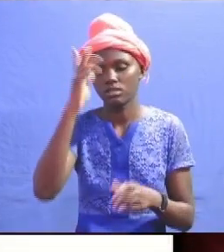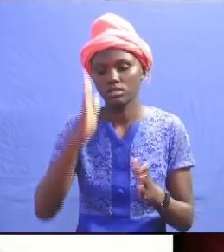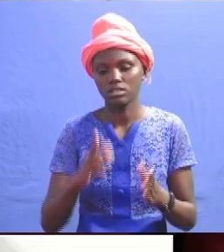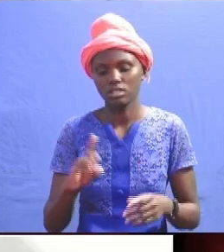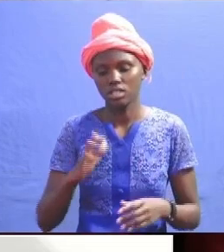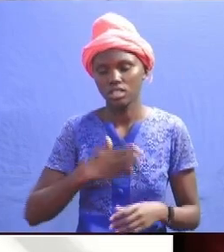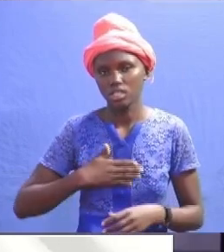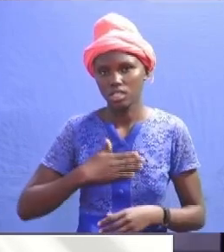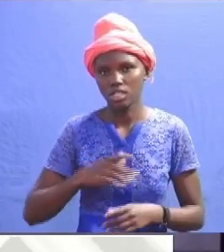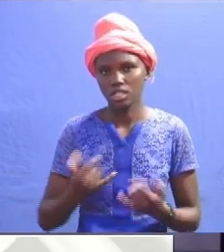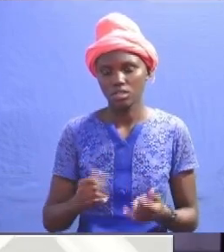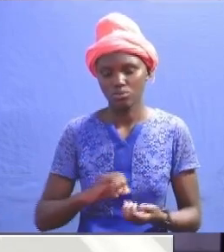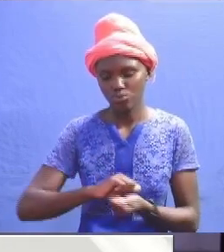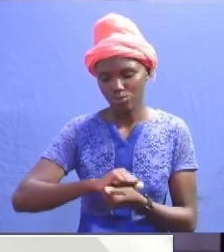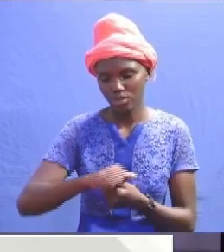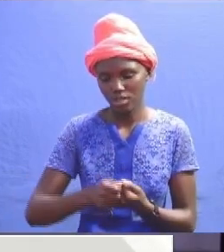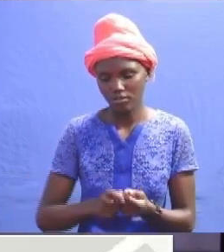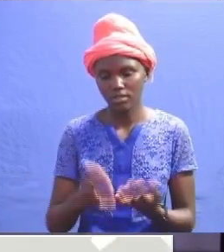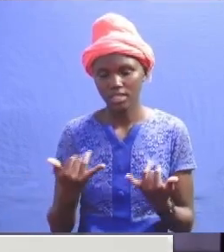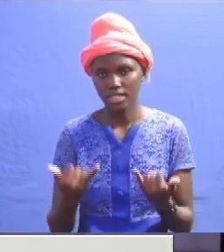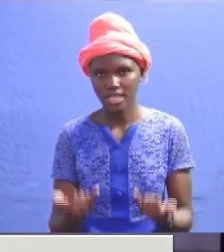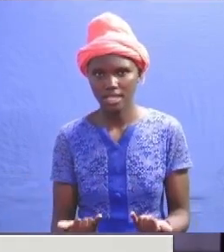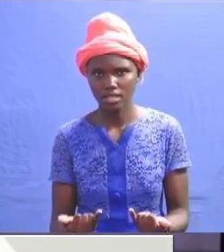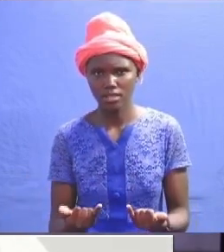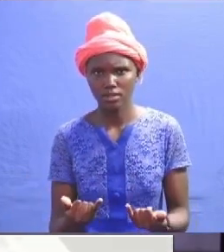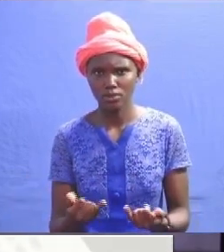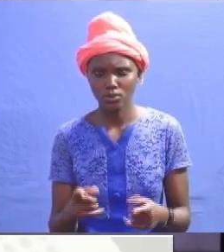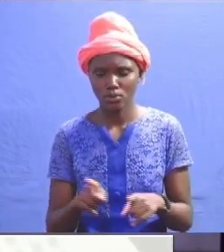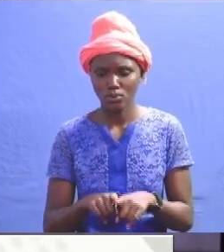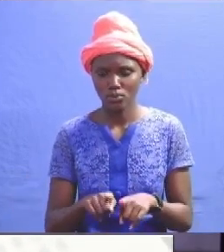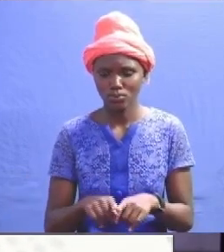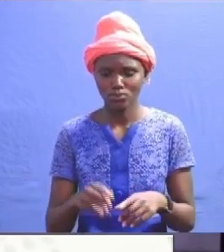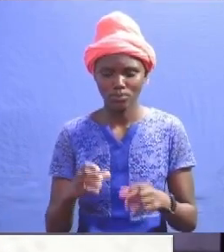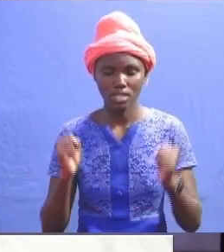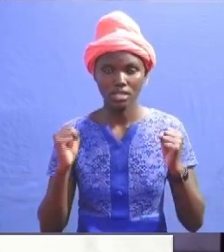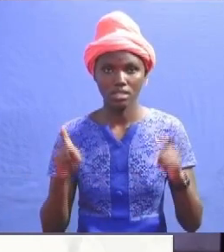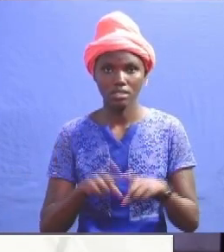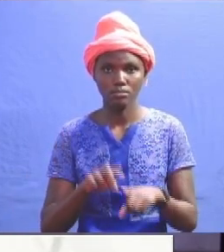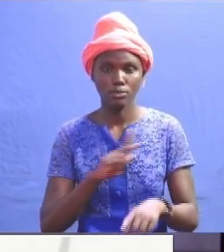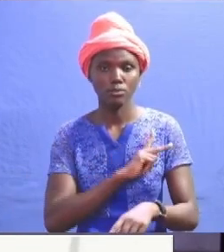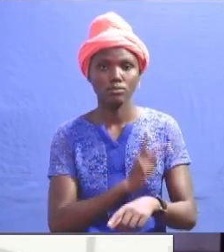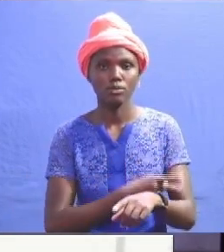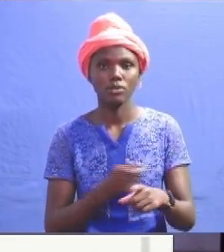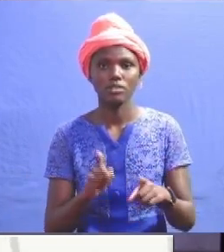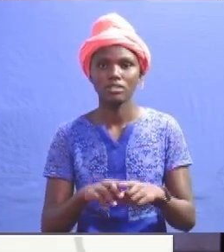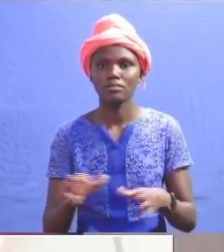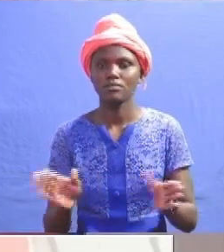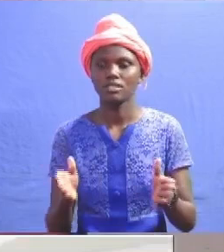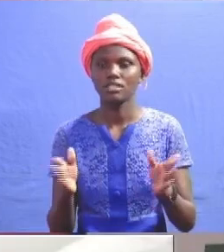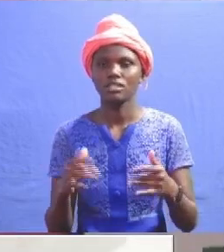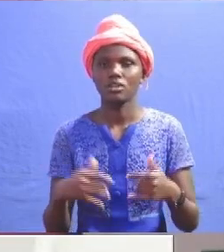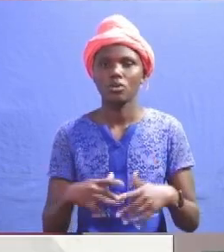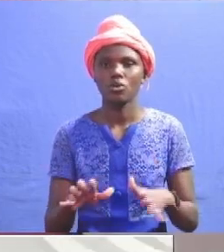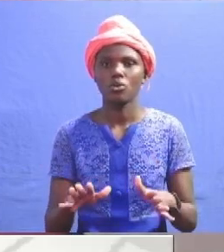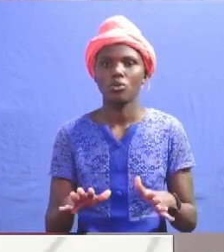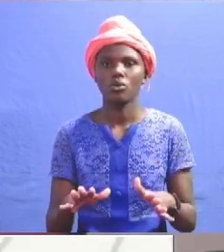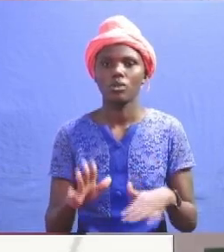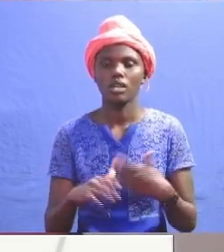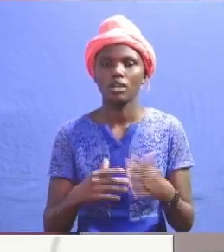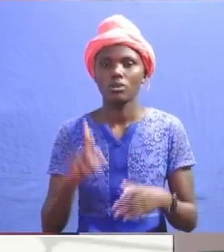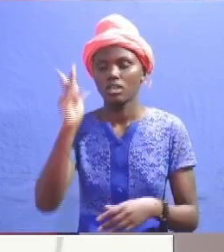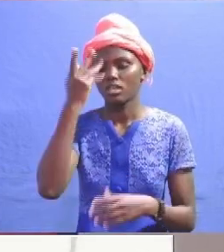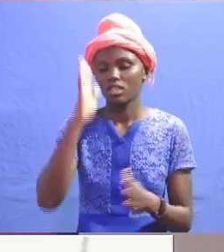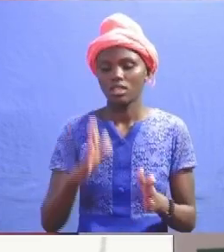time to leap is now. With transparency, sound regulation and public trust, experts say Kenya is poised to lead